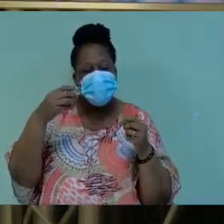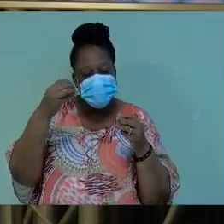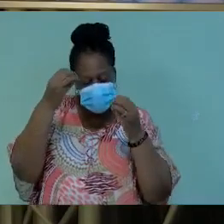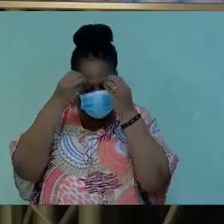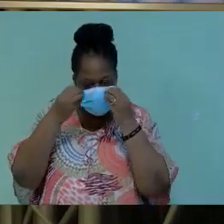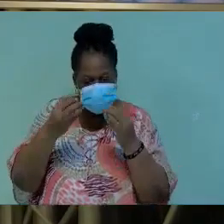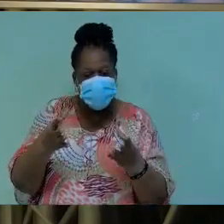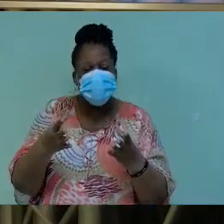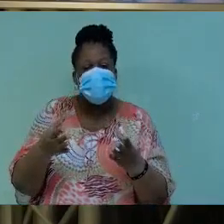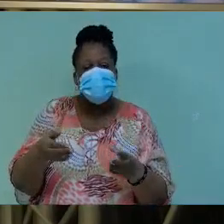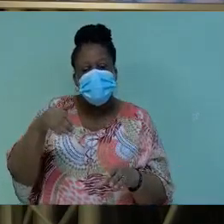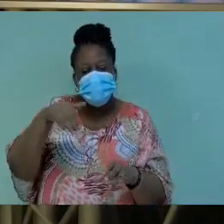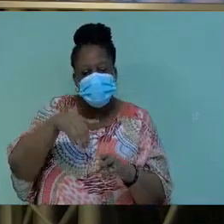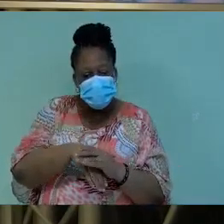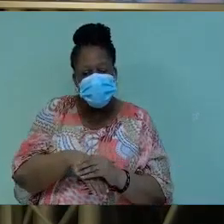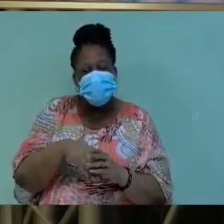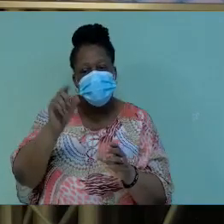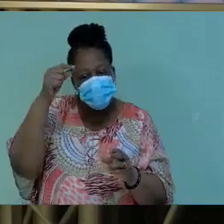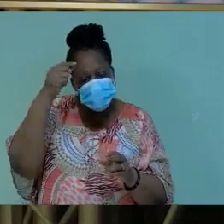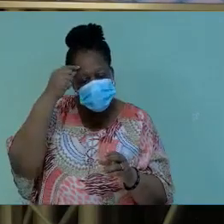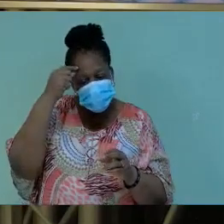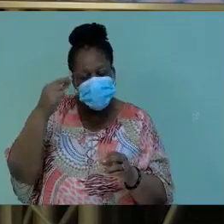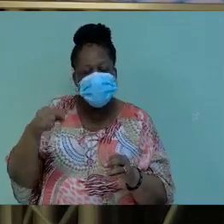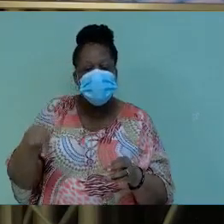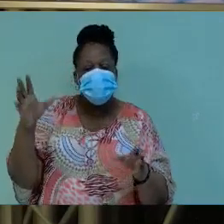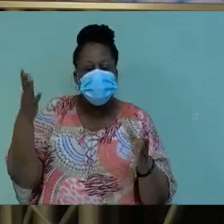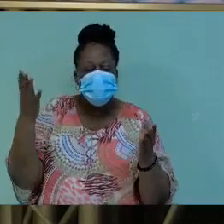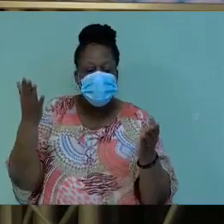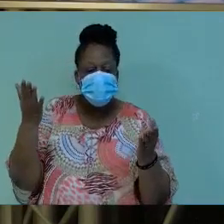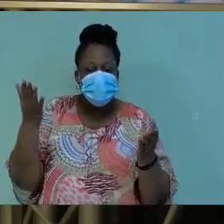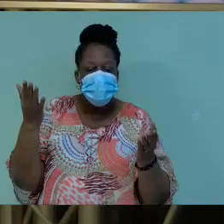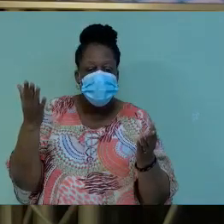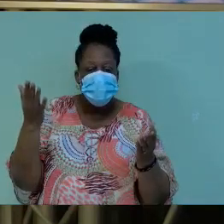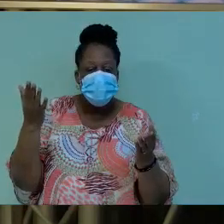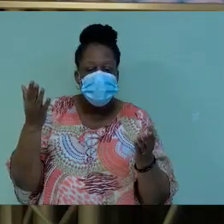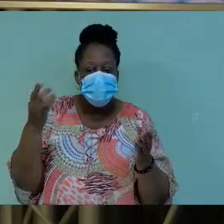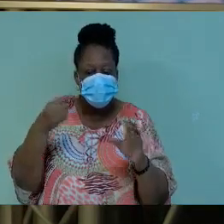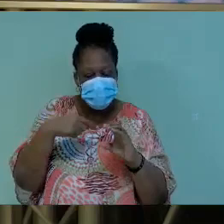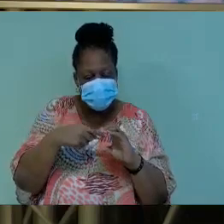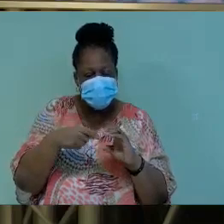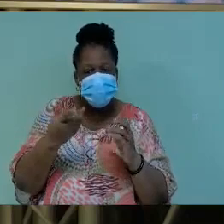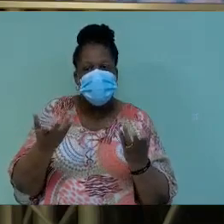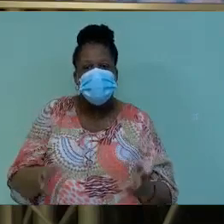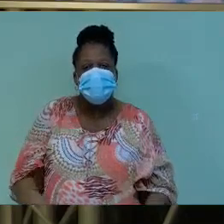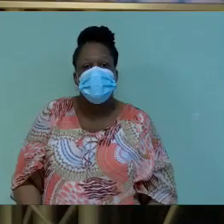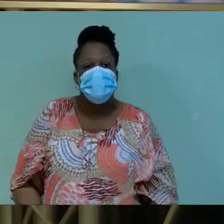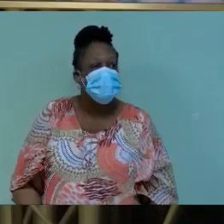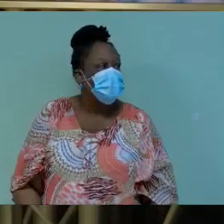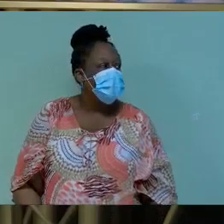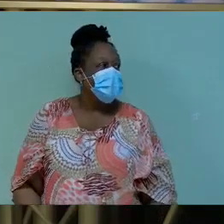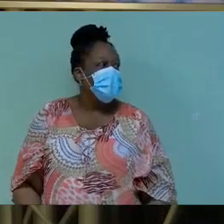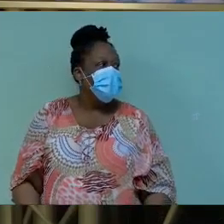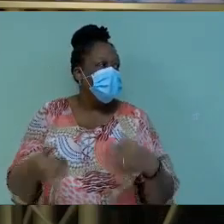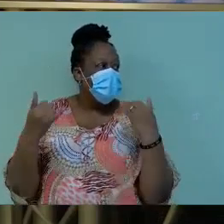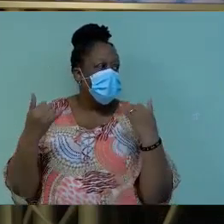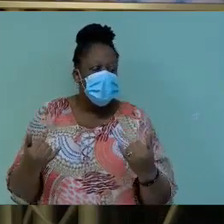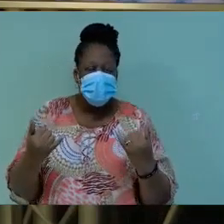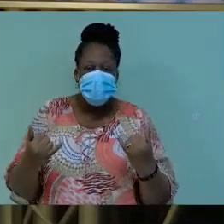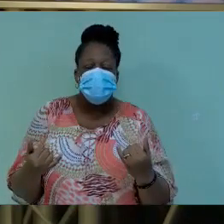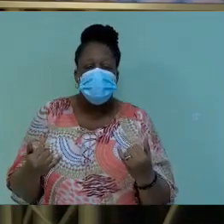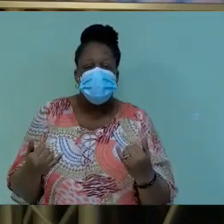ensure confidentiality of information and security. We are in a process of going through